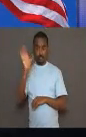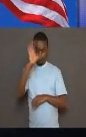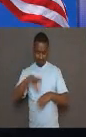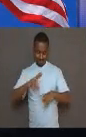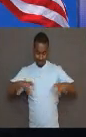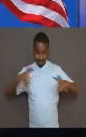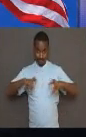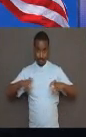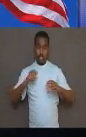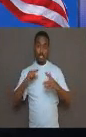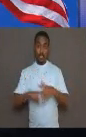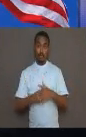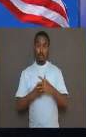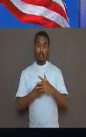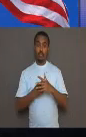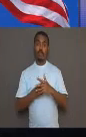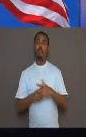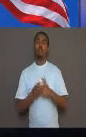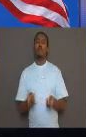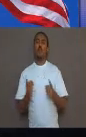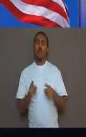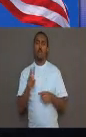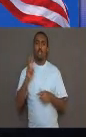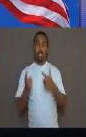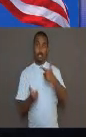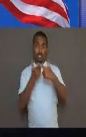It began after the Second World War